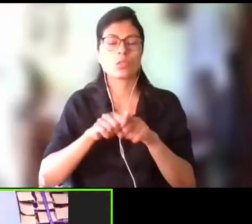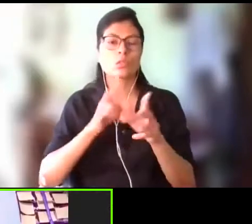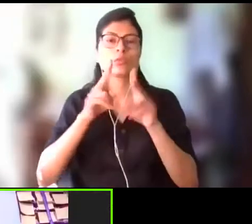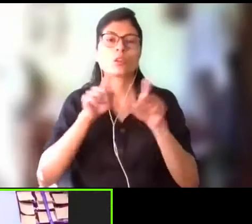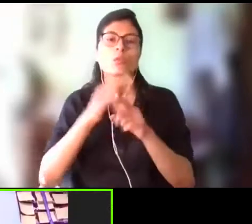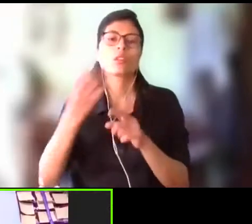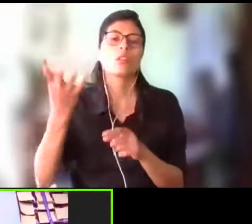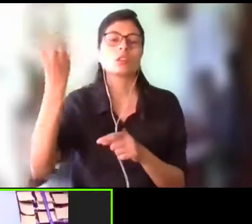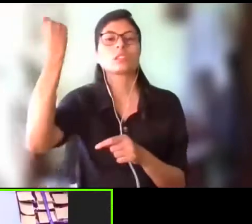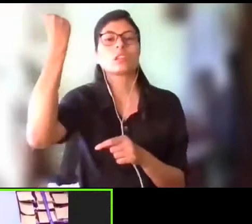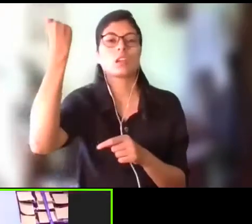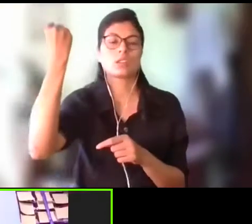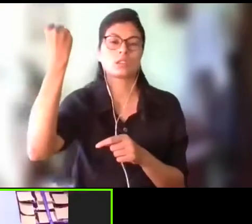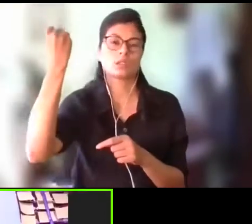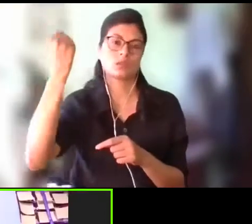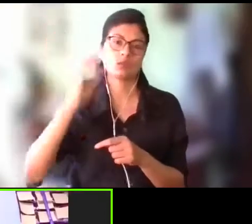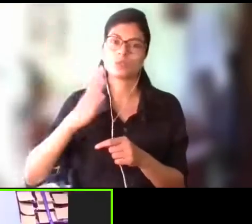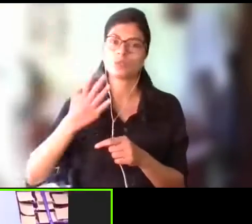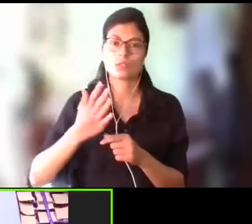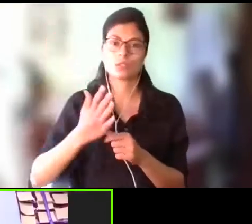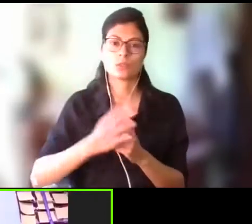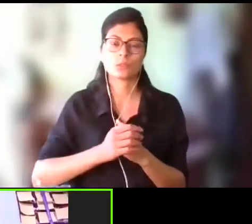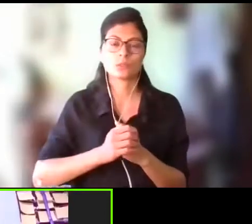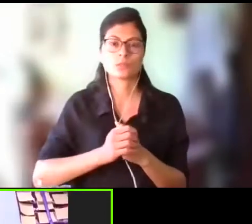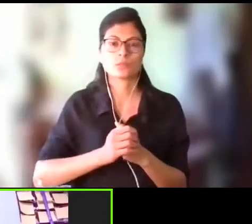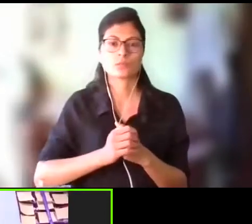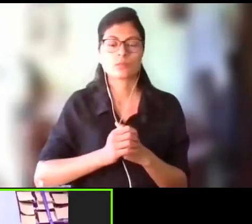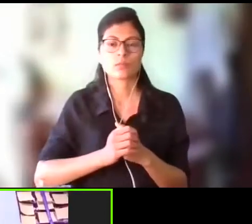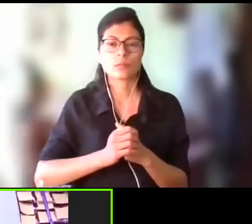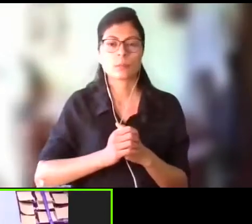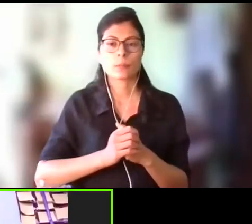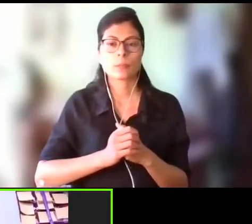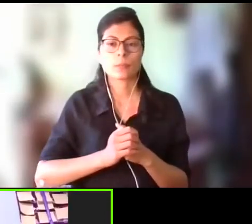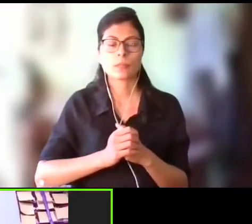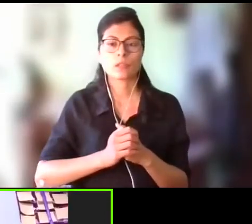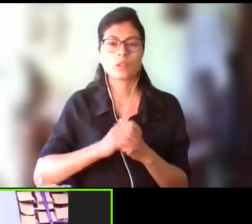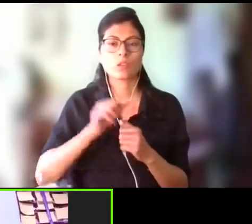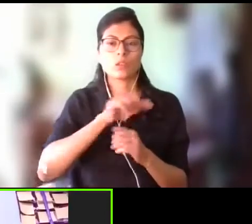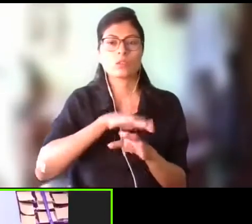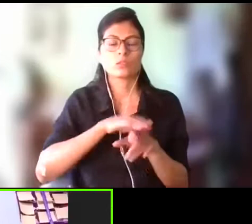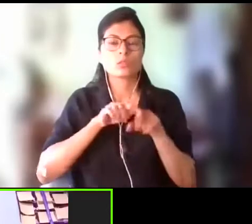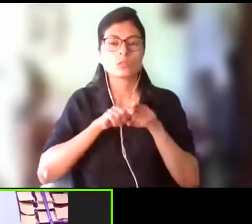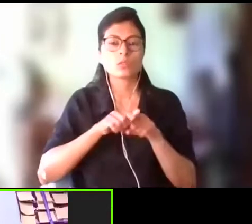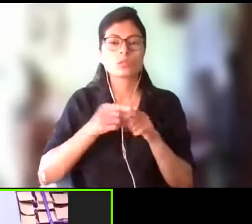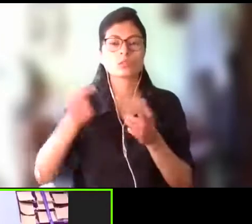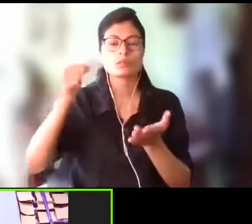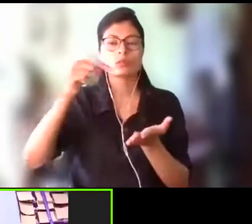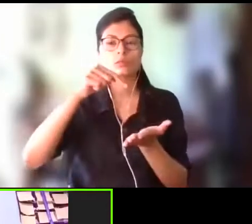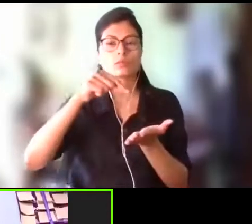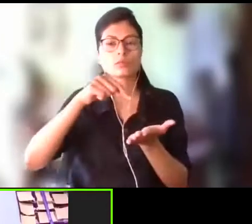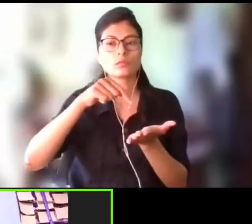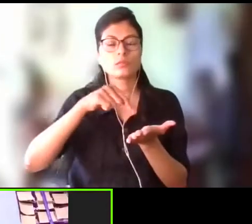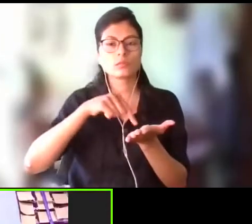tenure. And the only time they have right access to land is when they are married or